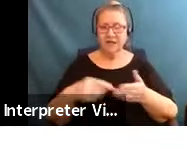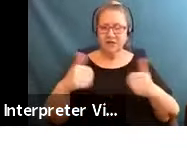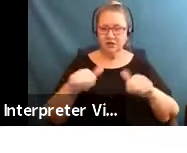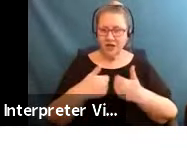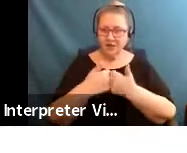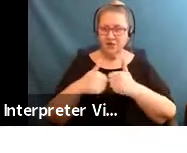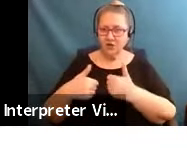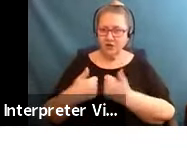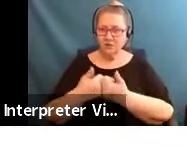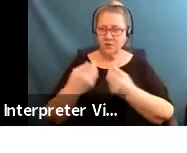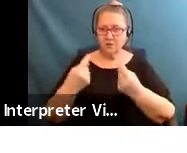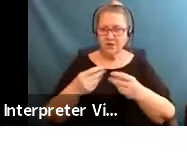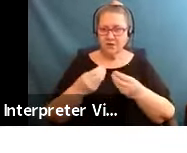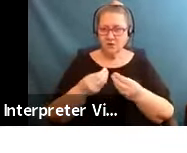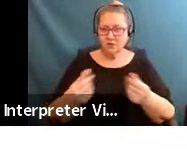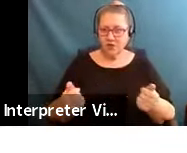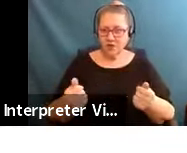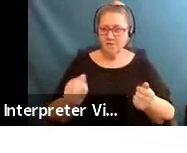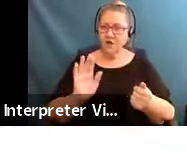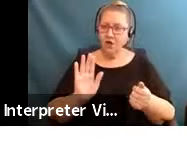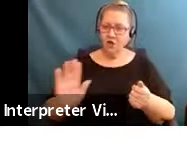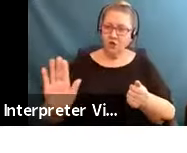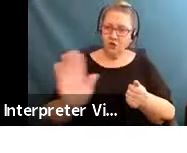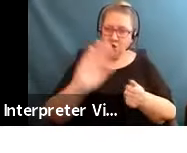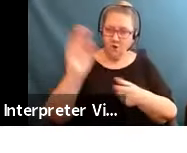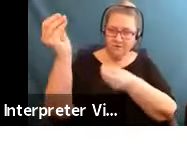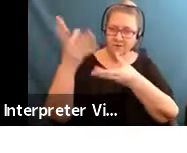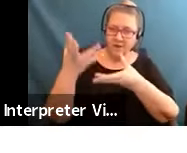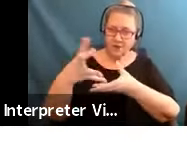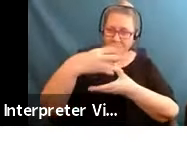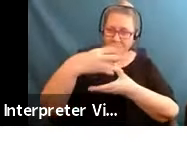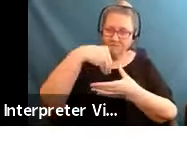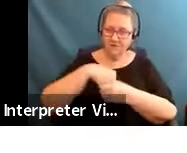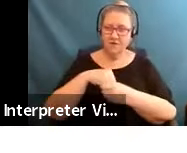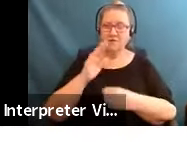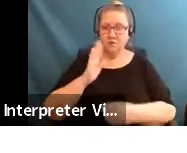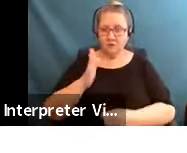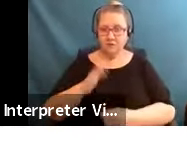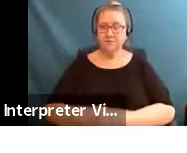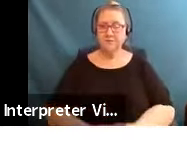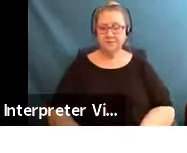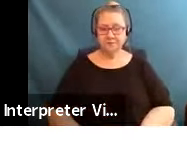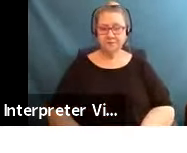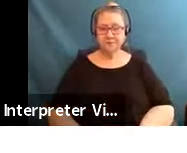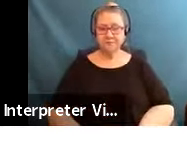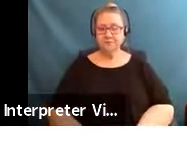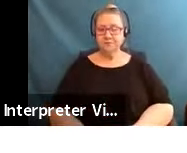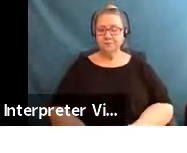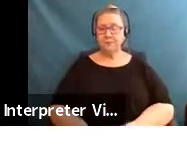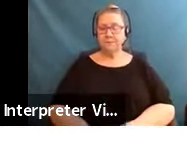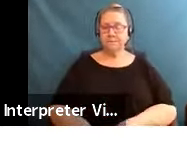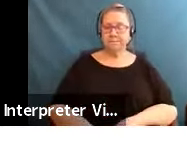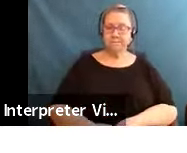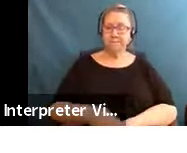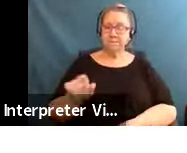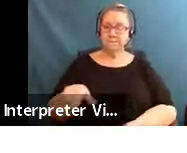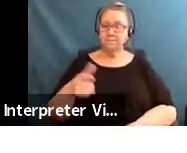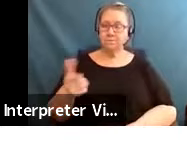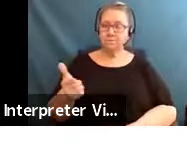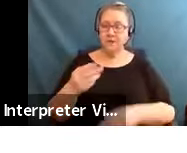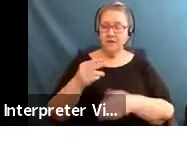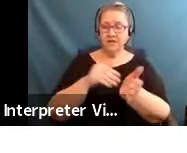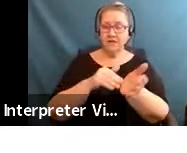gather your input into that process. So I will turn it over to my my colleague, Dr.